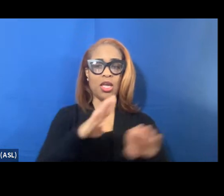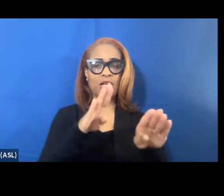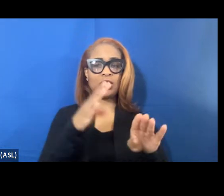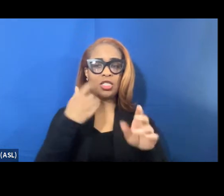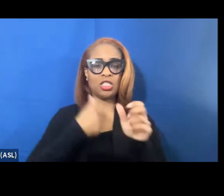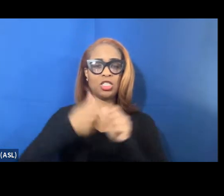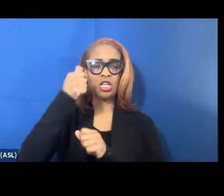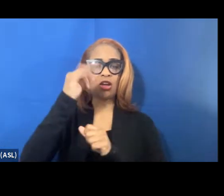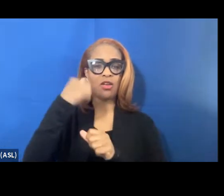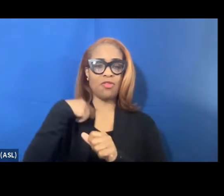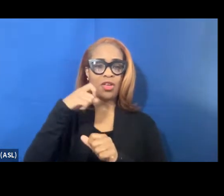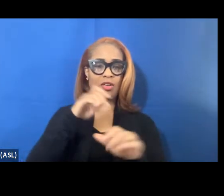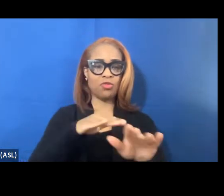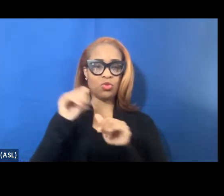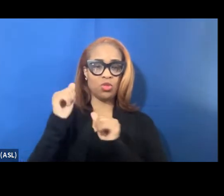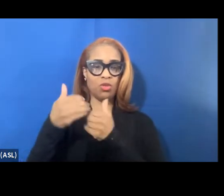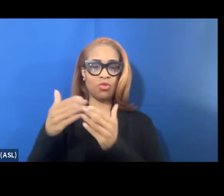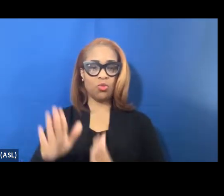step away